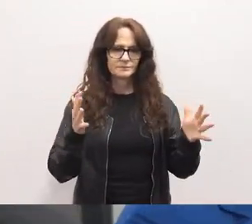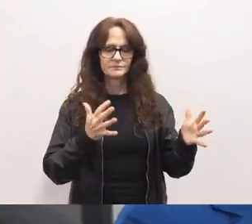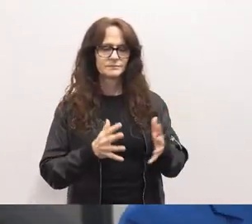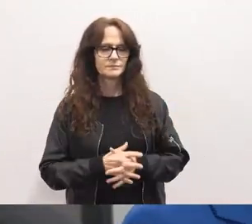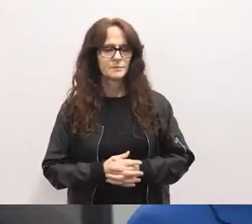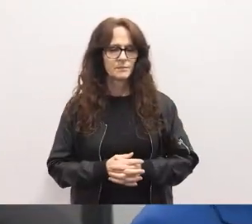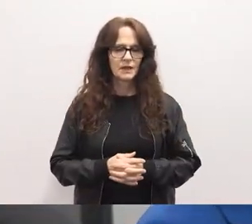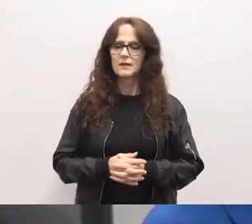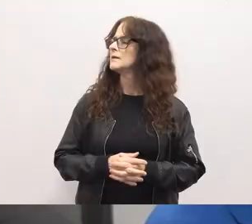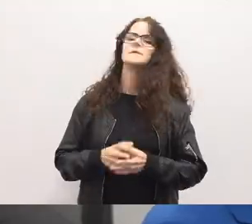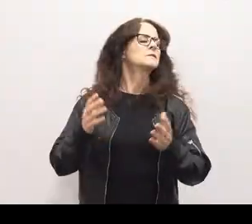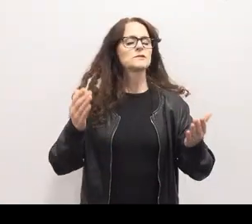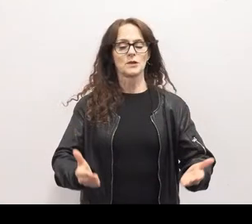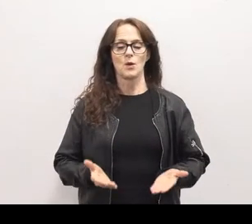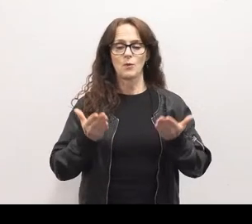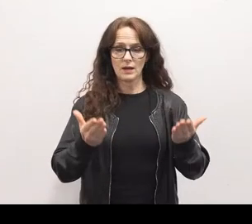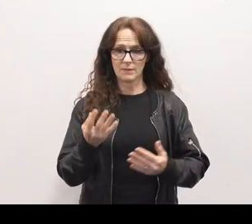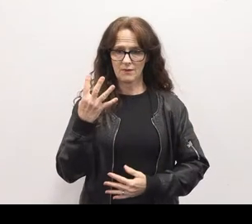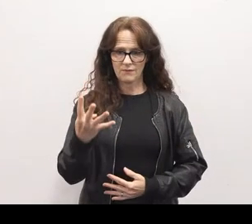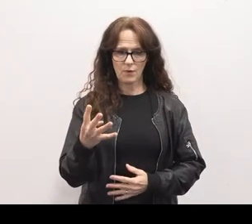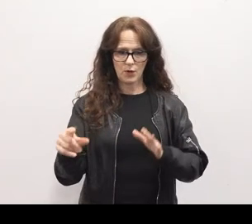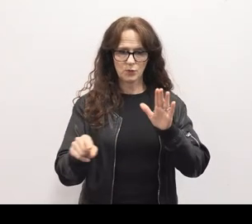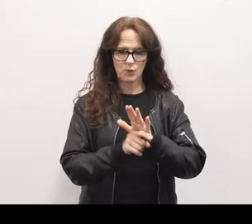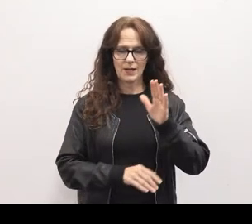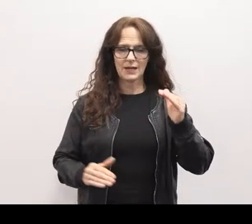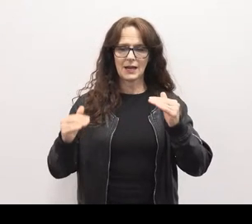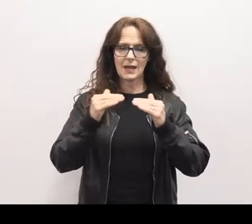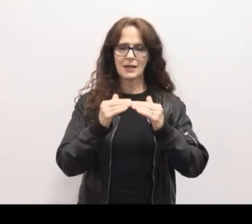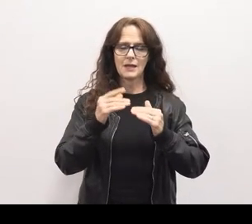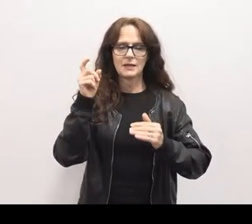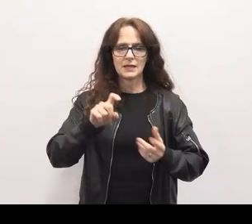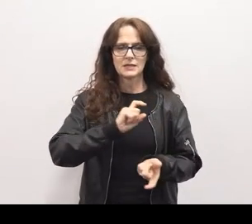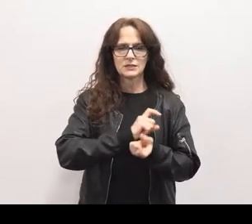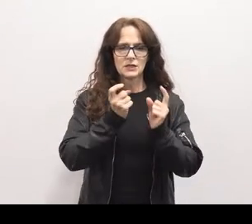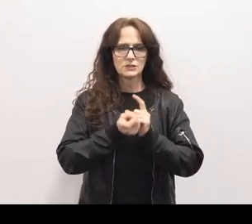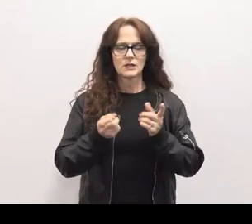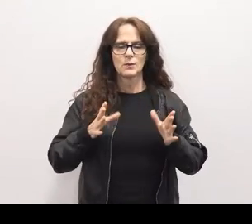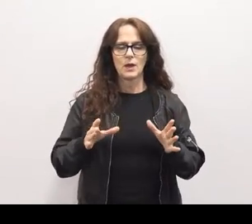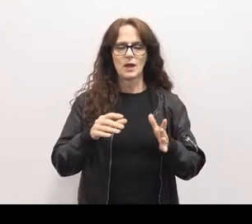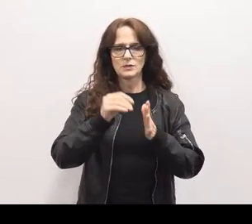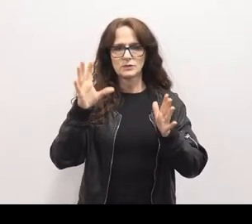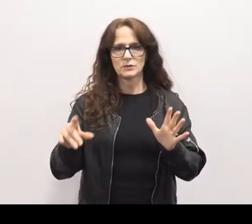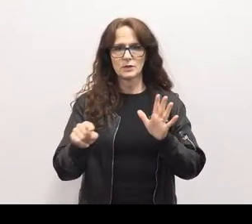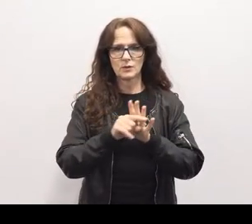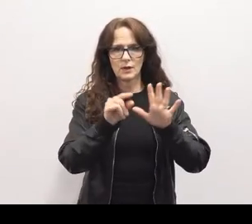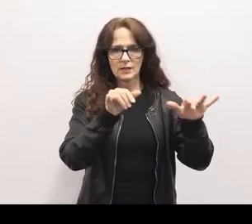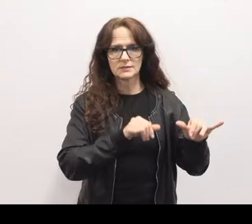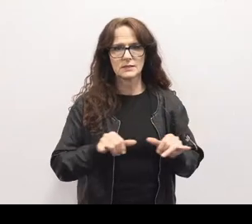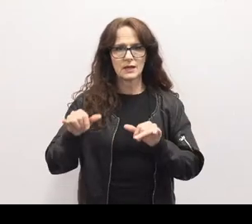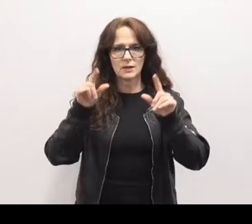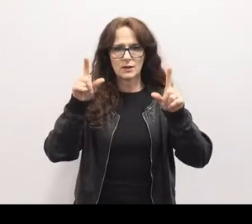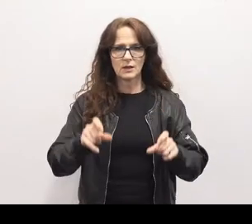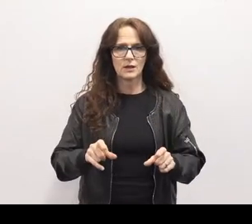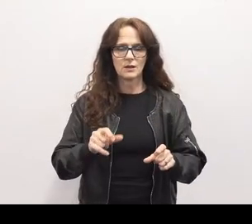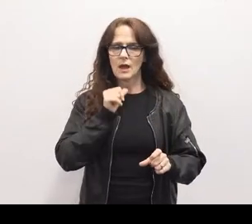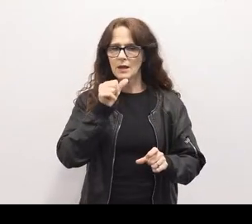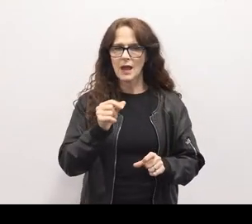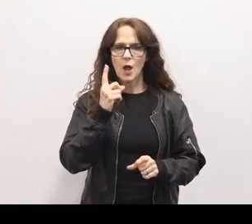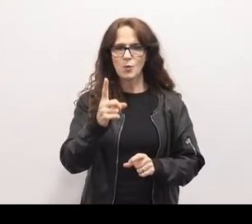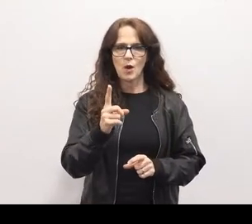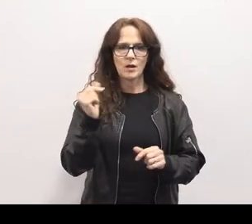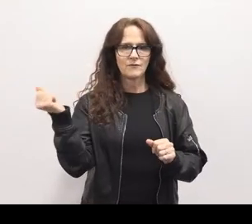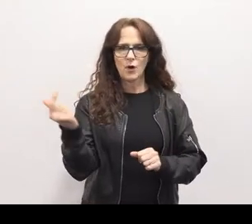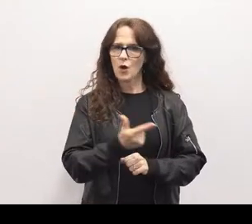So recommendation 4, grading equity. We need to change the way our students are graded as standardized tests are not a one size fits